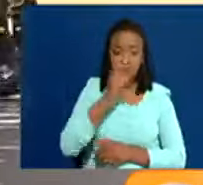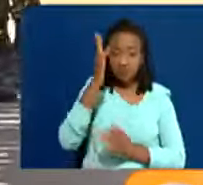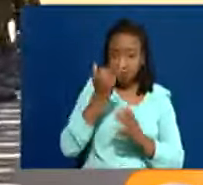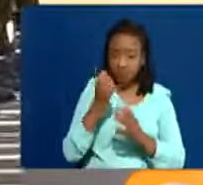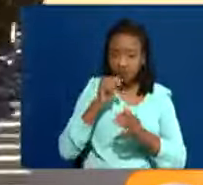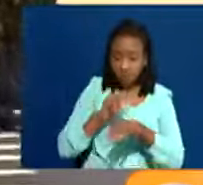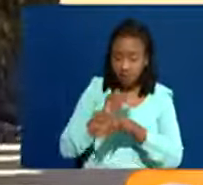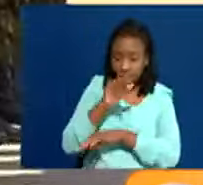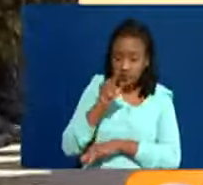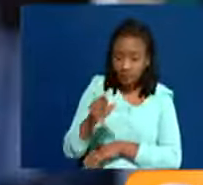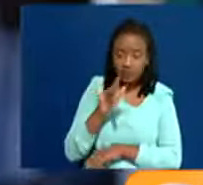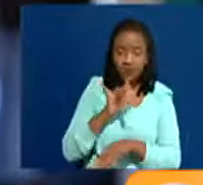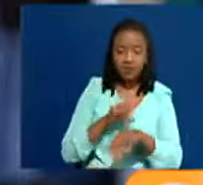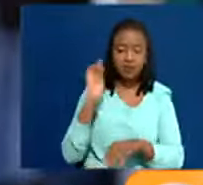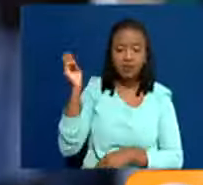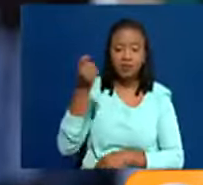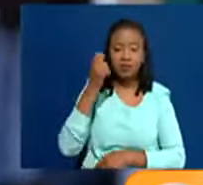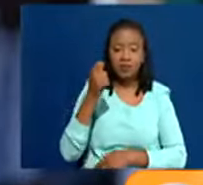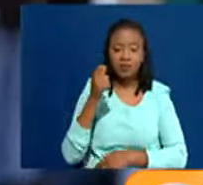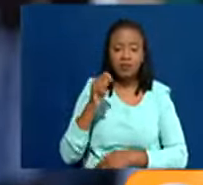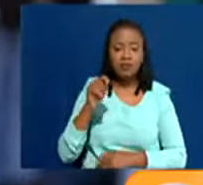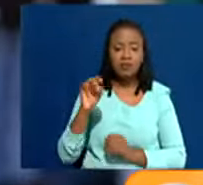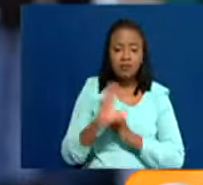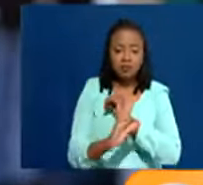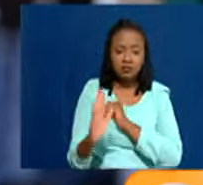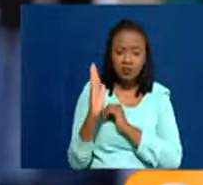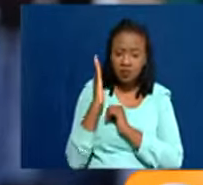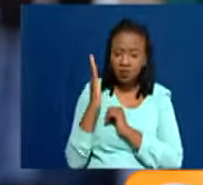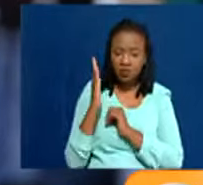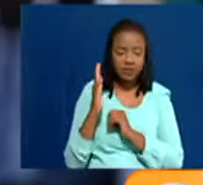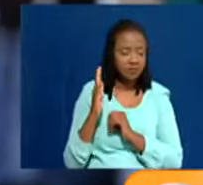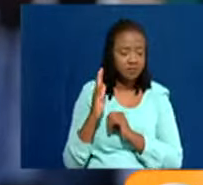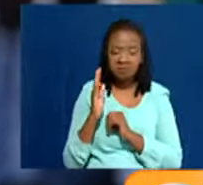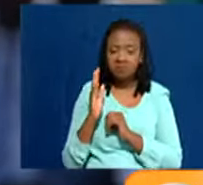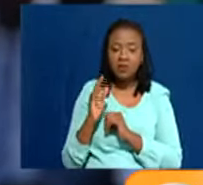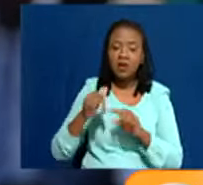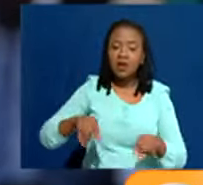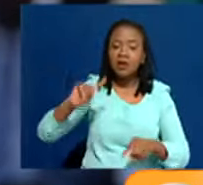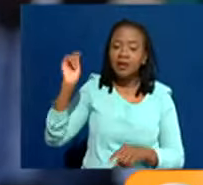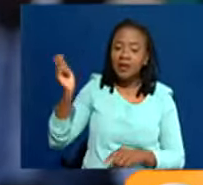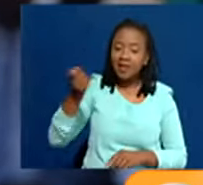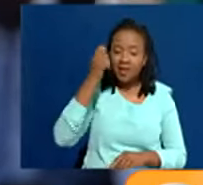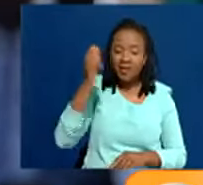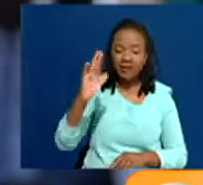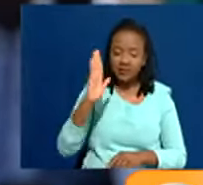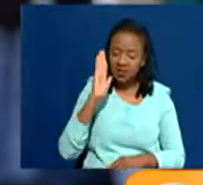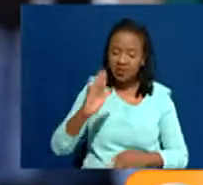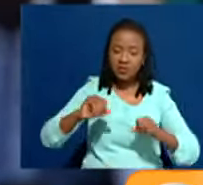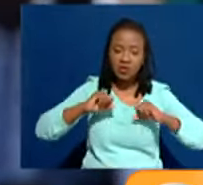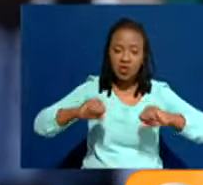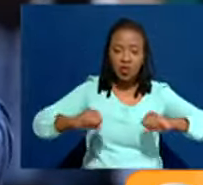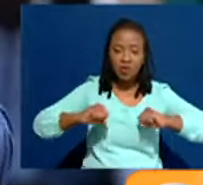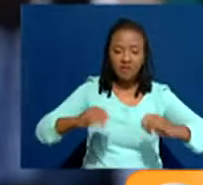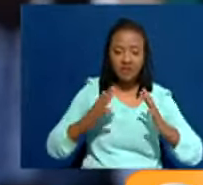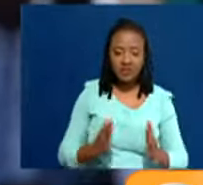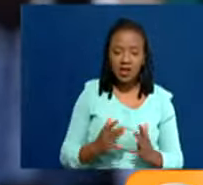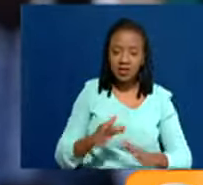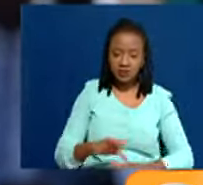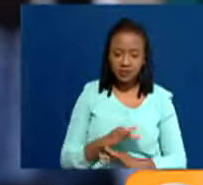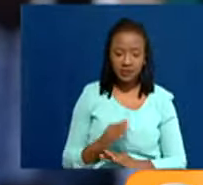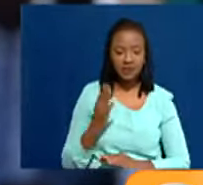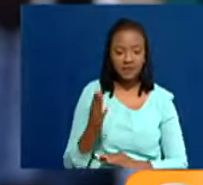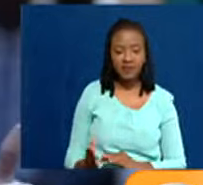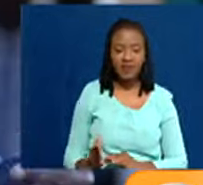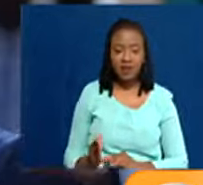homeland security. Kenya has enough security officers, and what we want to improve on is the